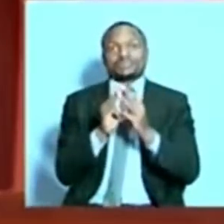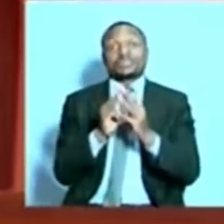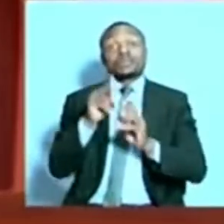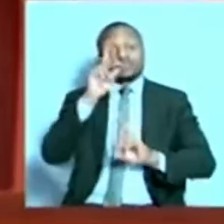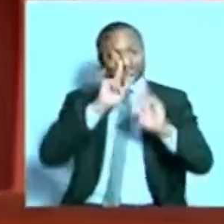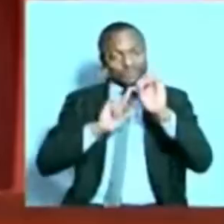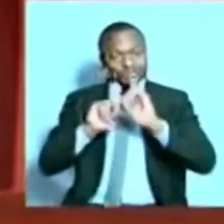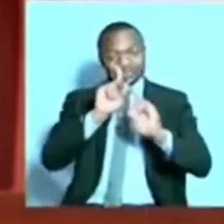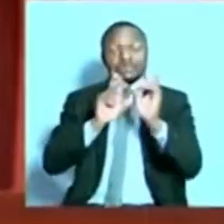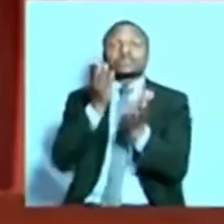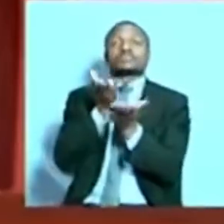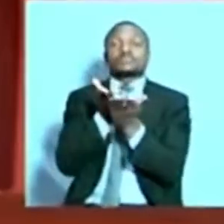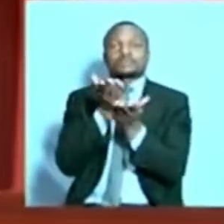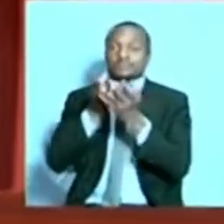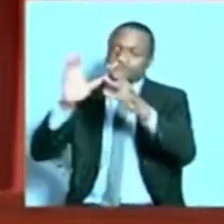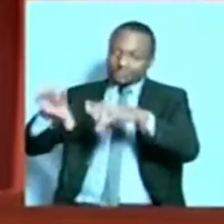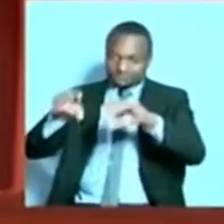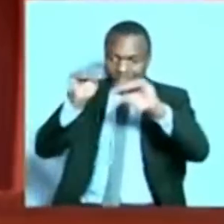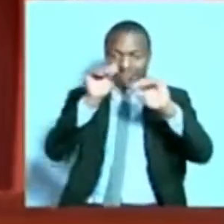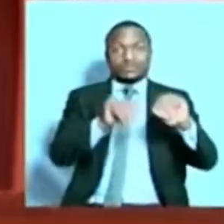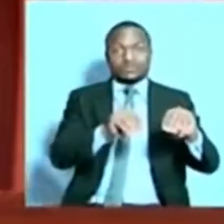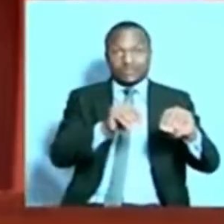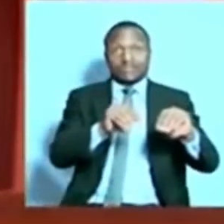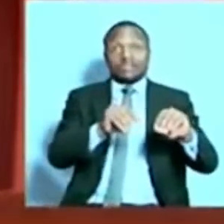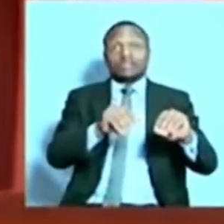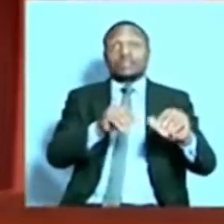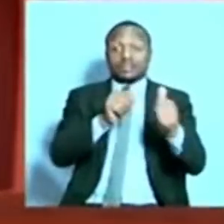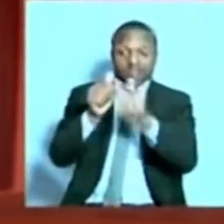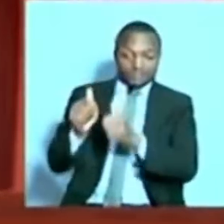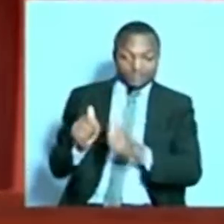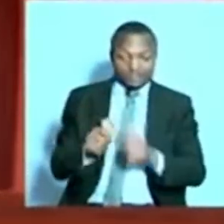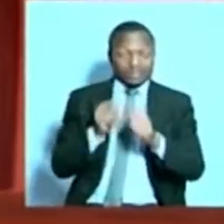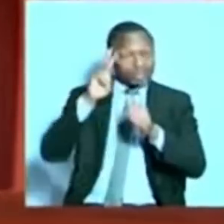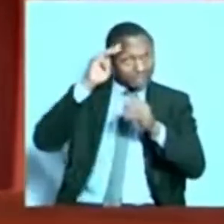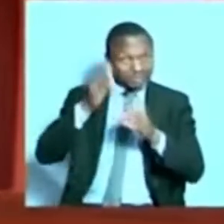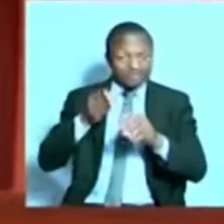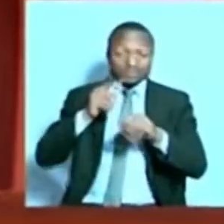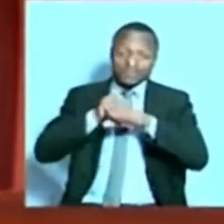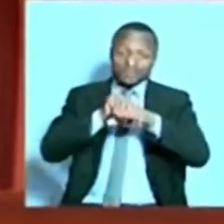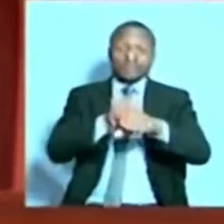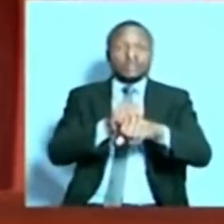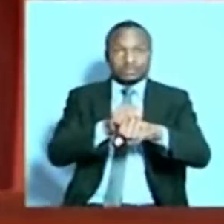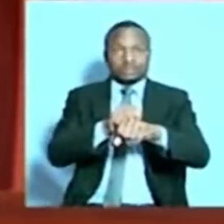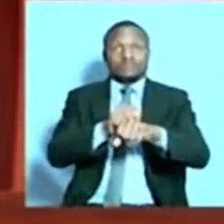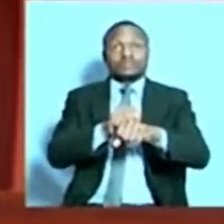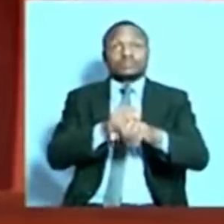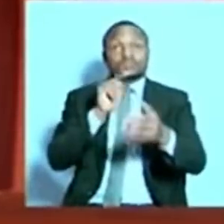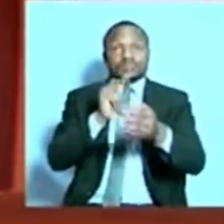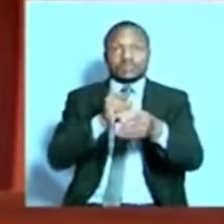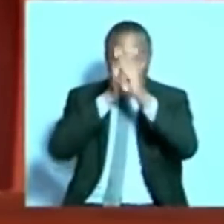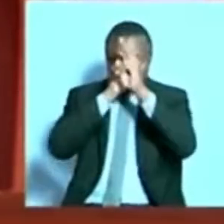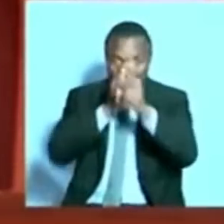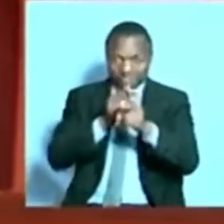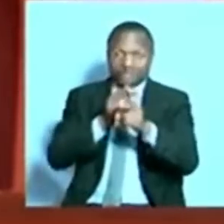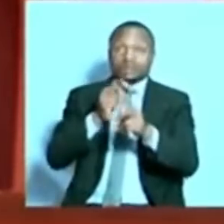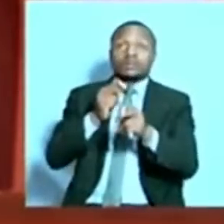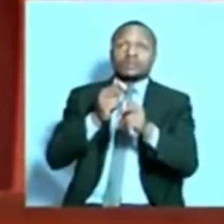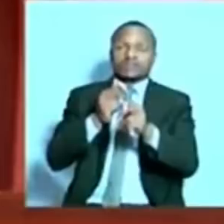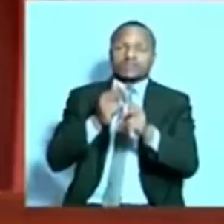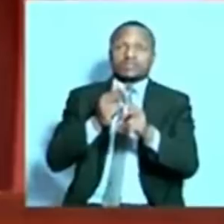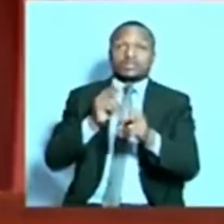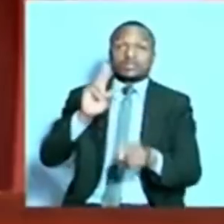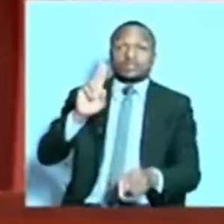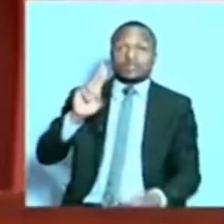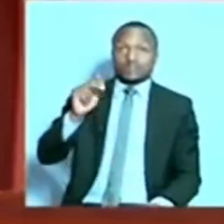debate on the motions to adjourn. And it was the Acting Minister of Transport and Logistics, this is Honorable Gary Nkombo, who was